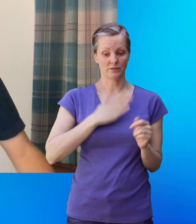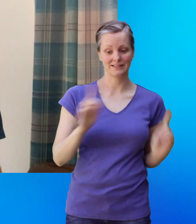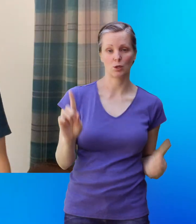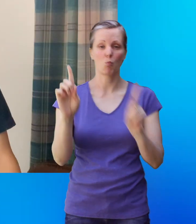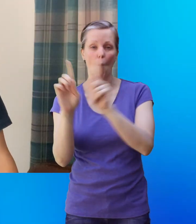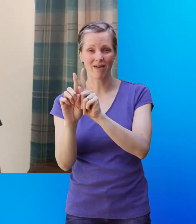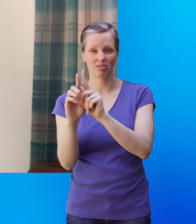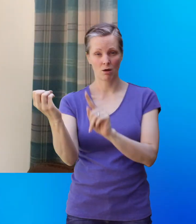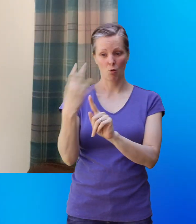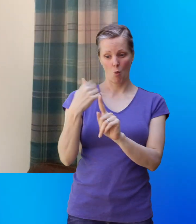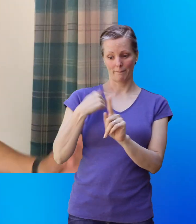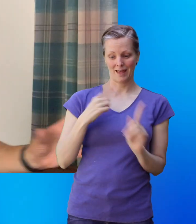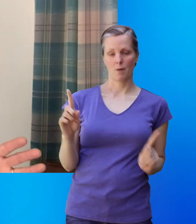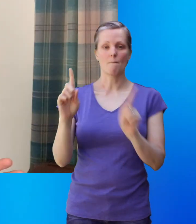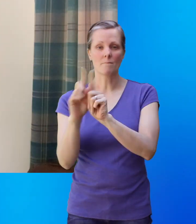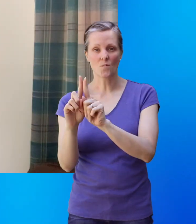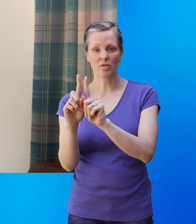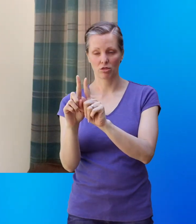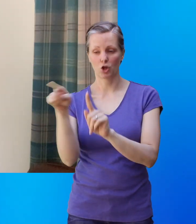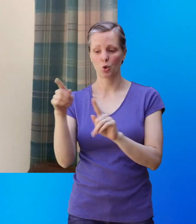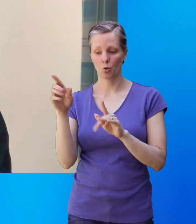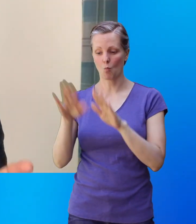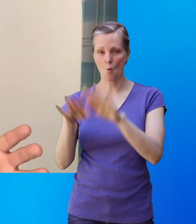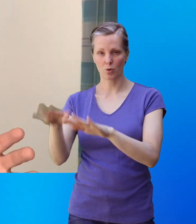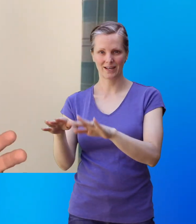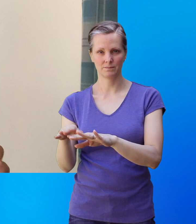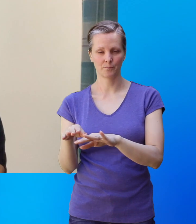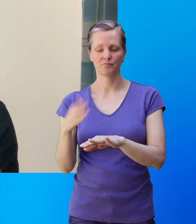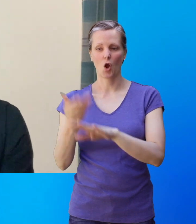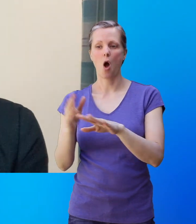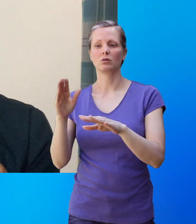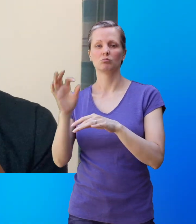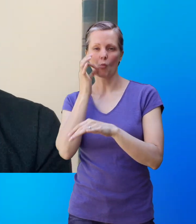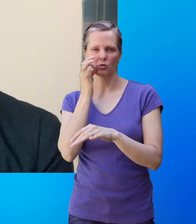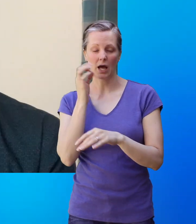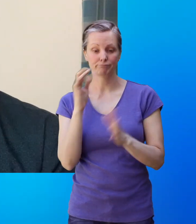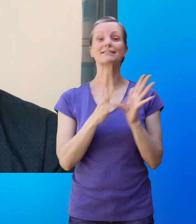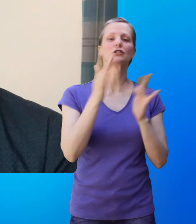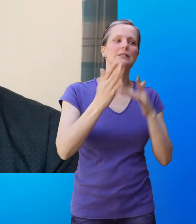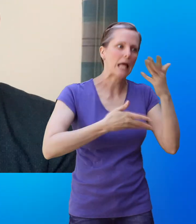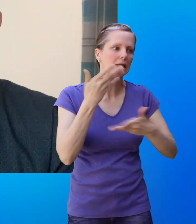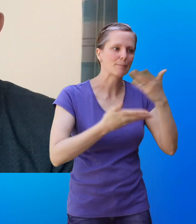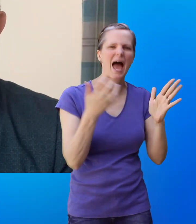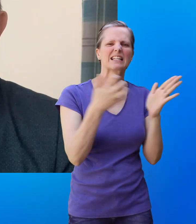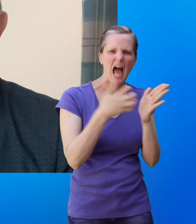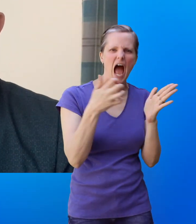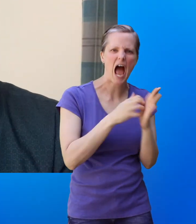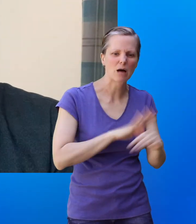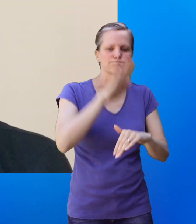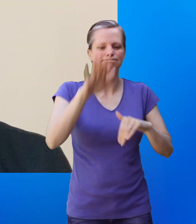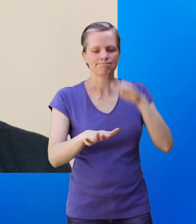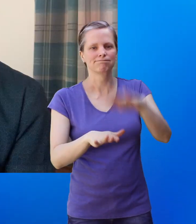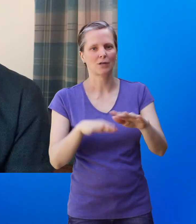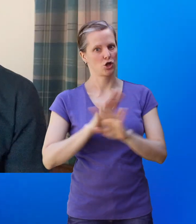said, "Call me to be with you, walking on the water." And then this is what Jesus said. Jesus gave a detailed explanation of how to get out of